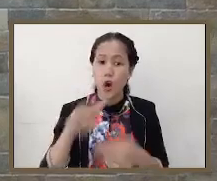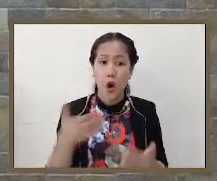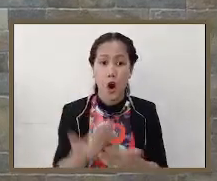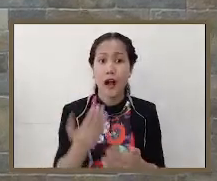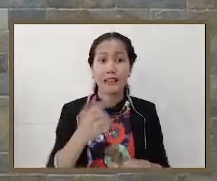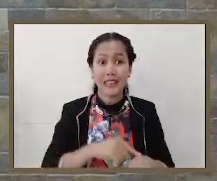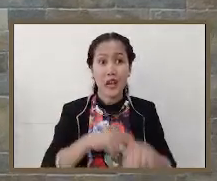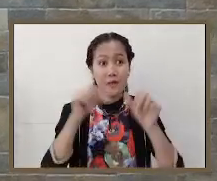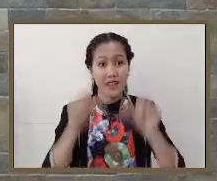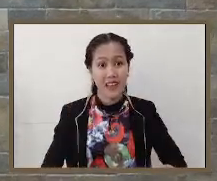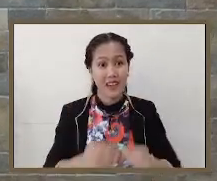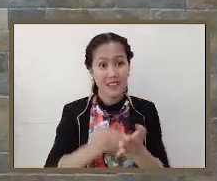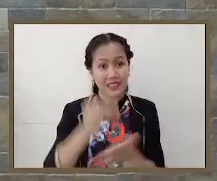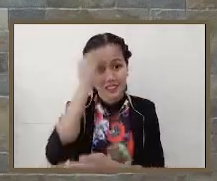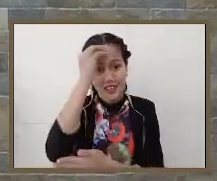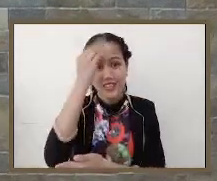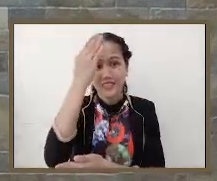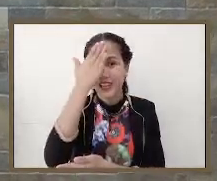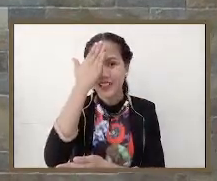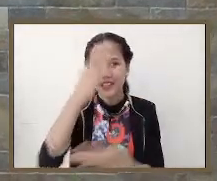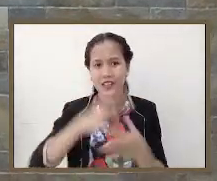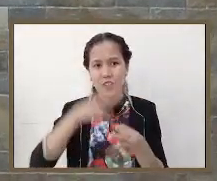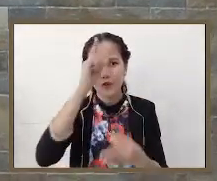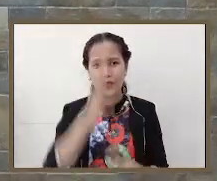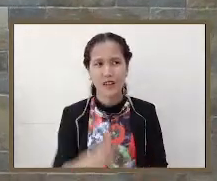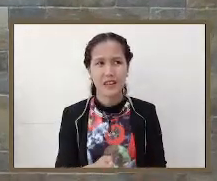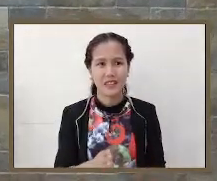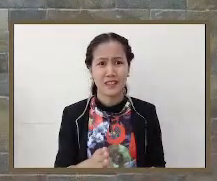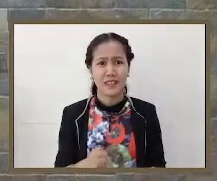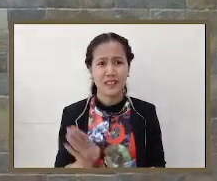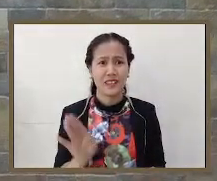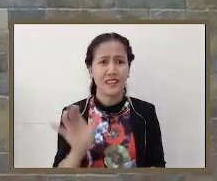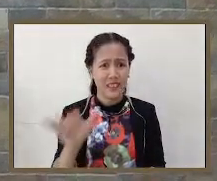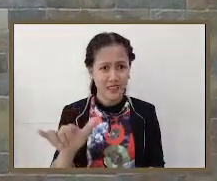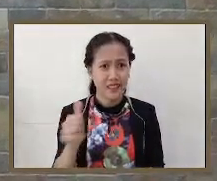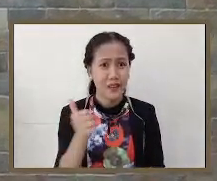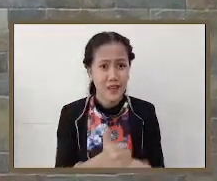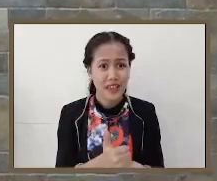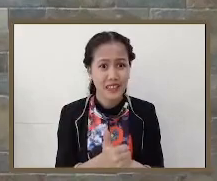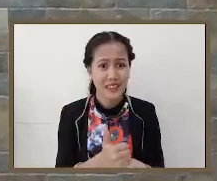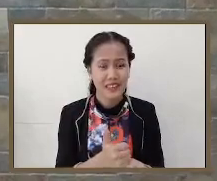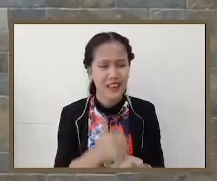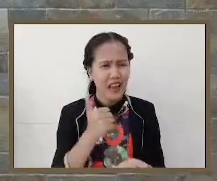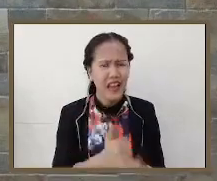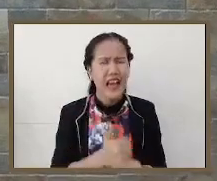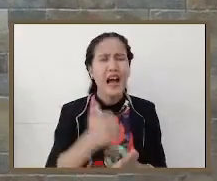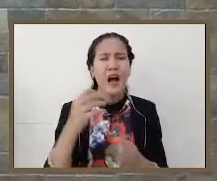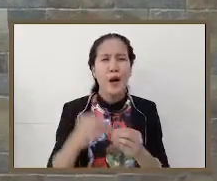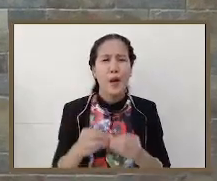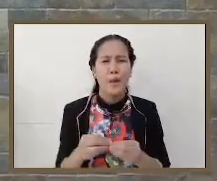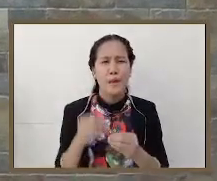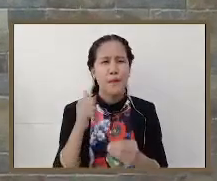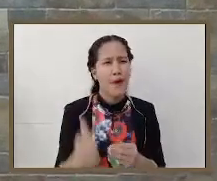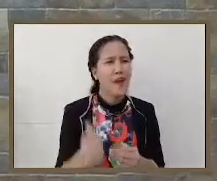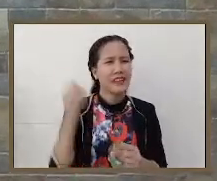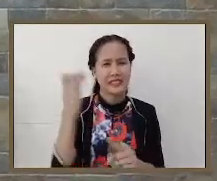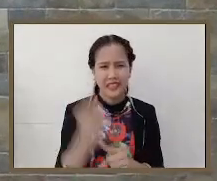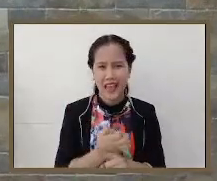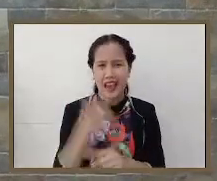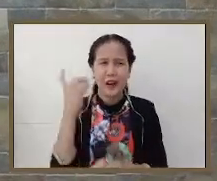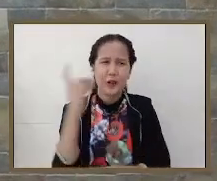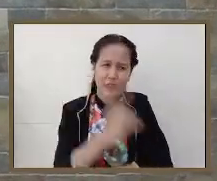you agree with that? Amen. Hindi naman po siguro tayo tatanggi sa bagay po na yan. Na halos araw-araw na po, hindi na halos,